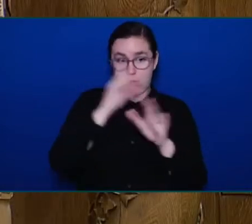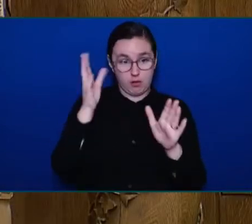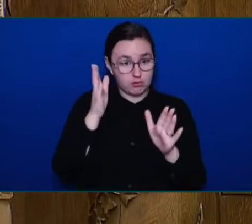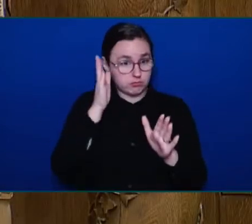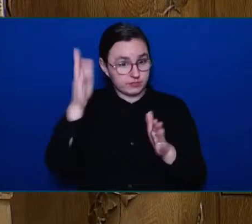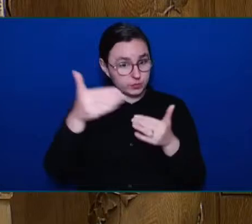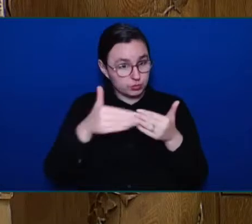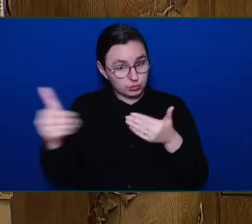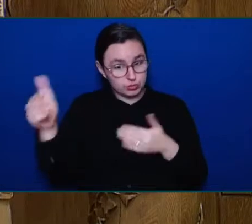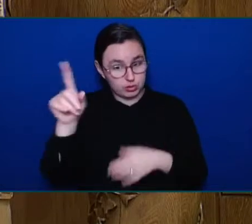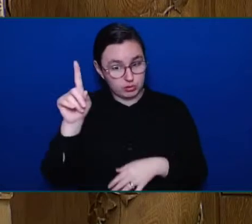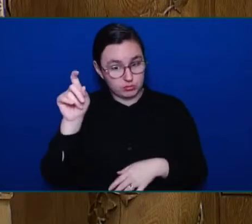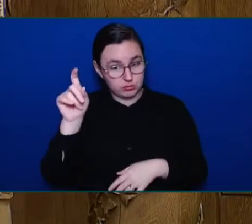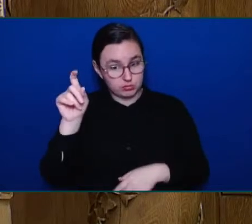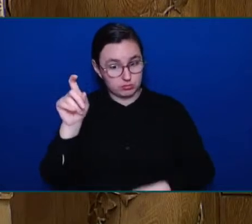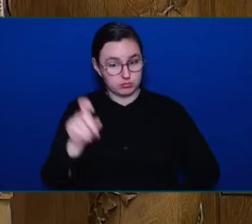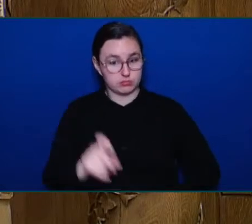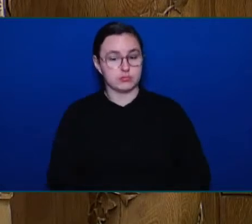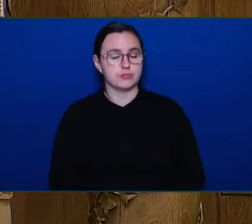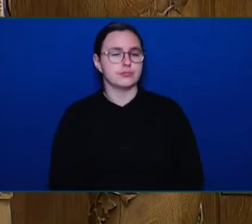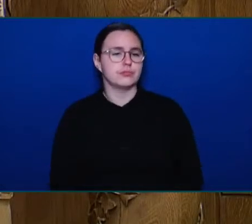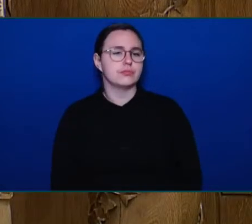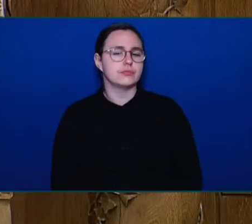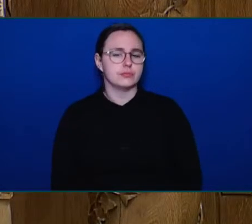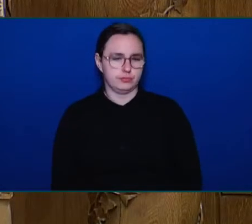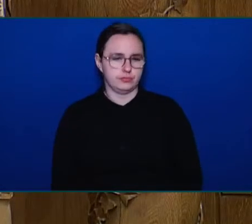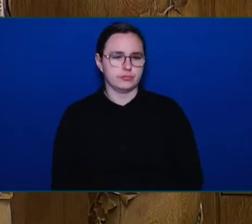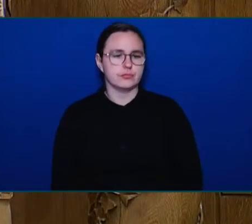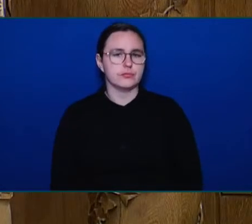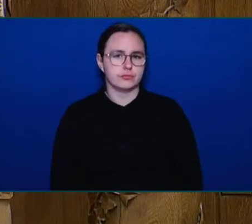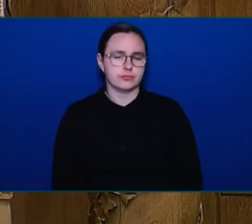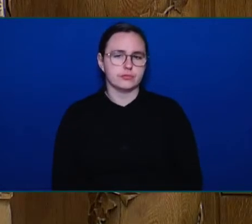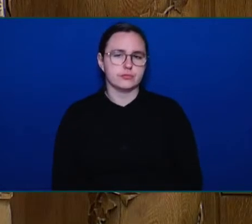Shh. Members. Members.